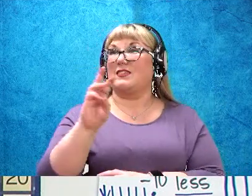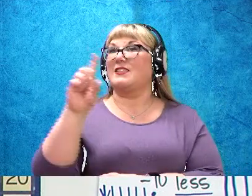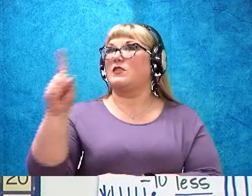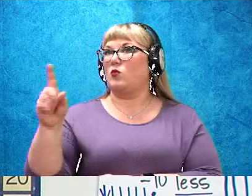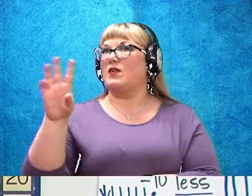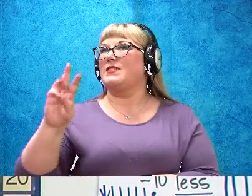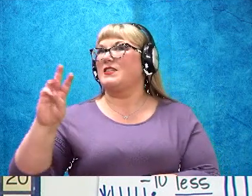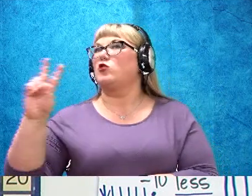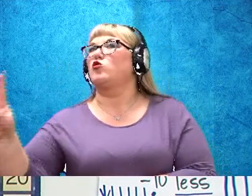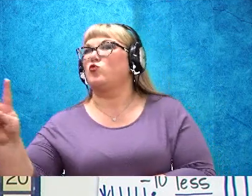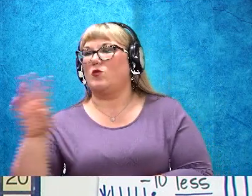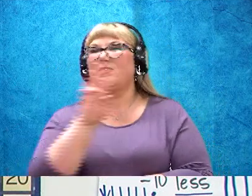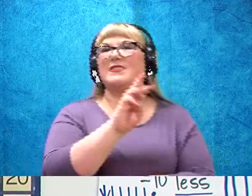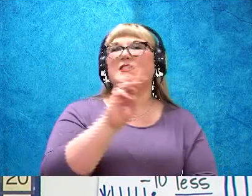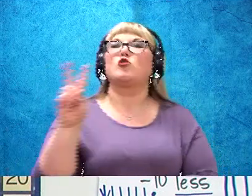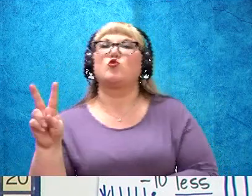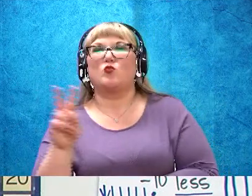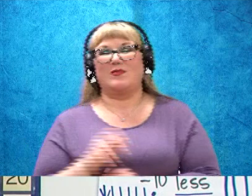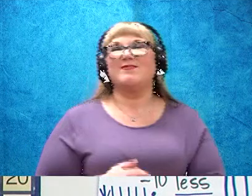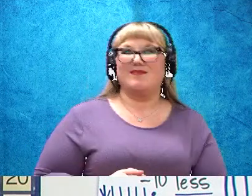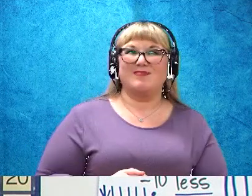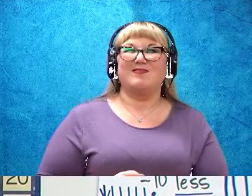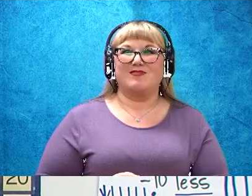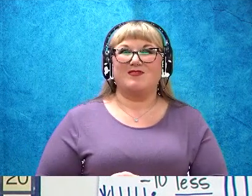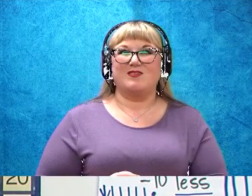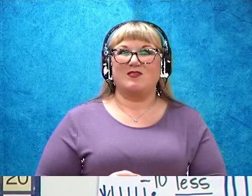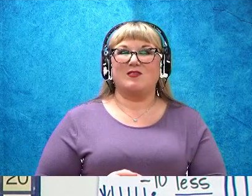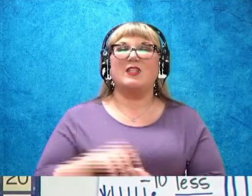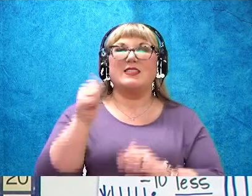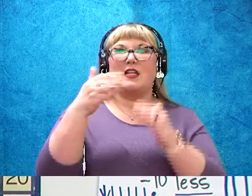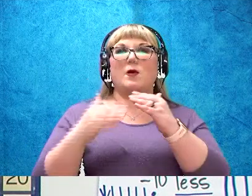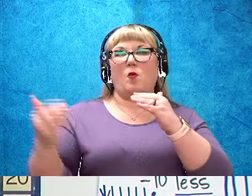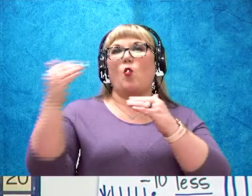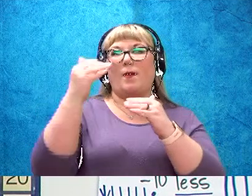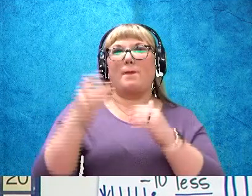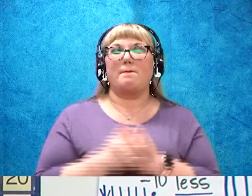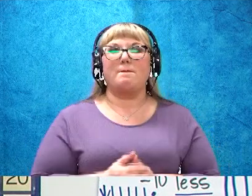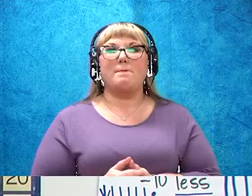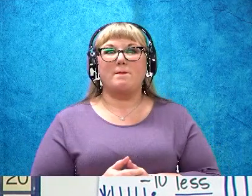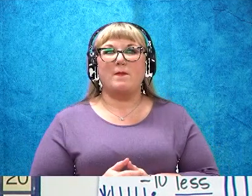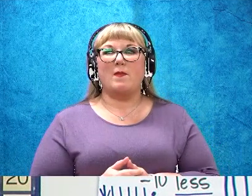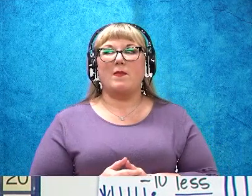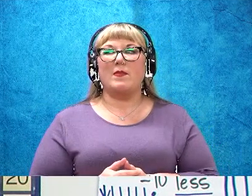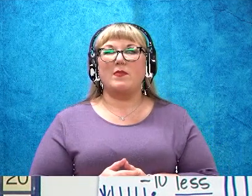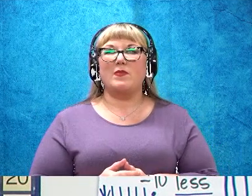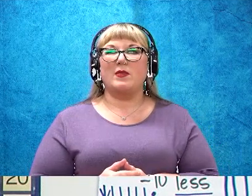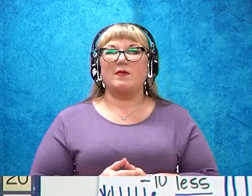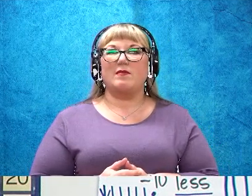62 for 10 more.